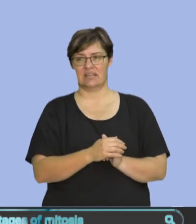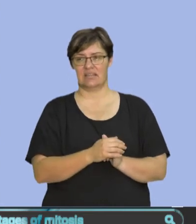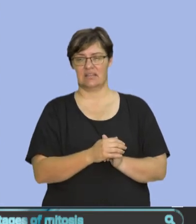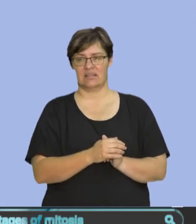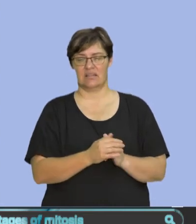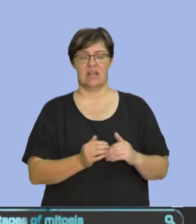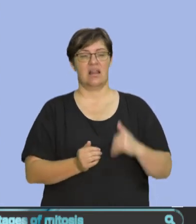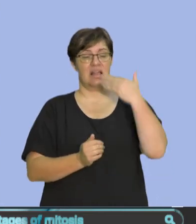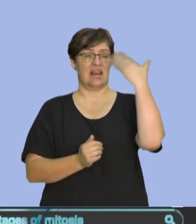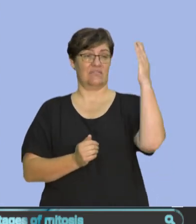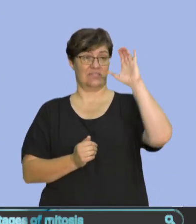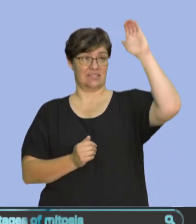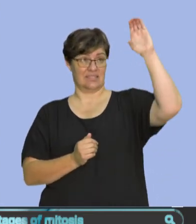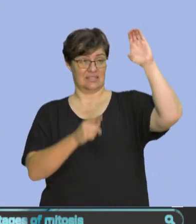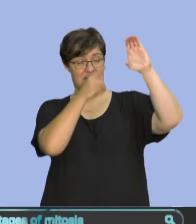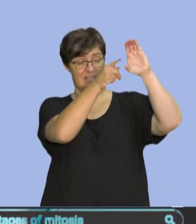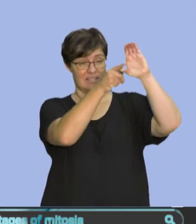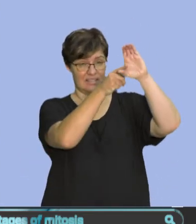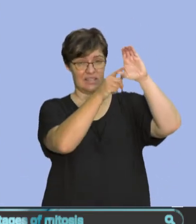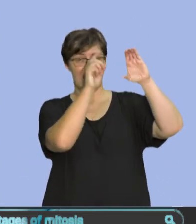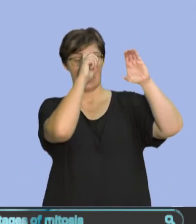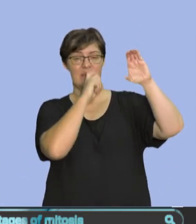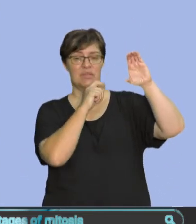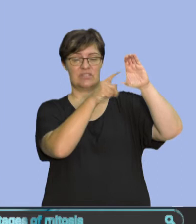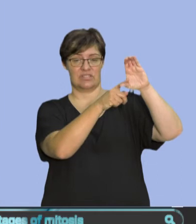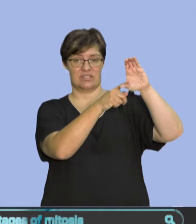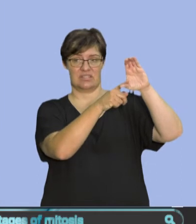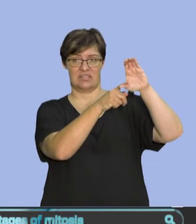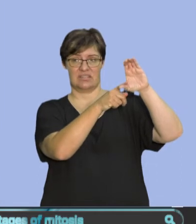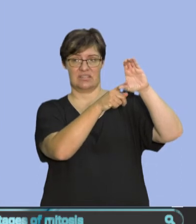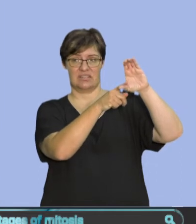top left-hand corner where you see the image under